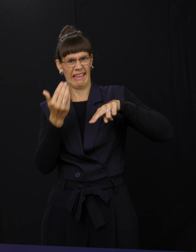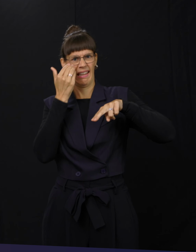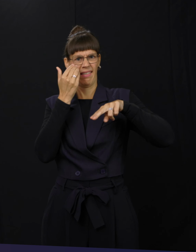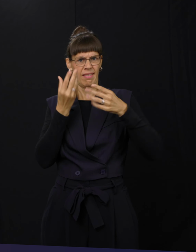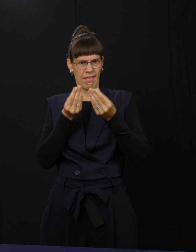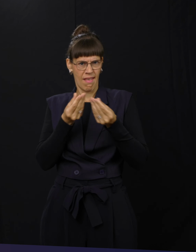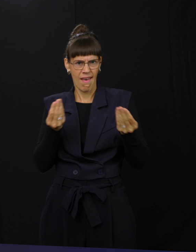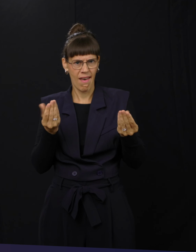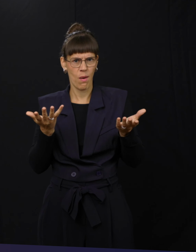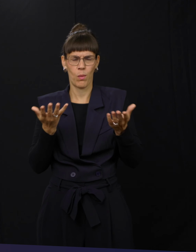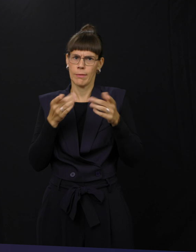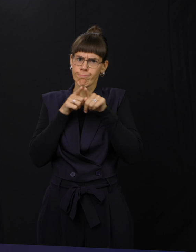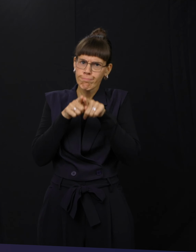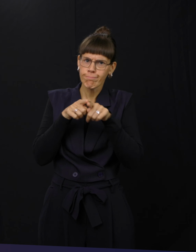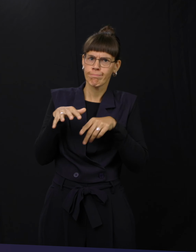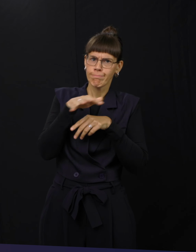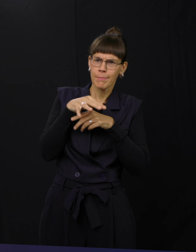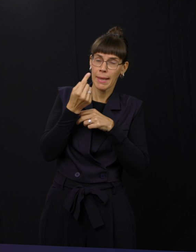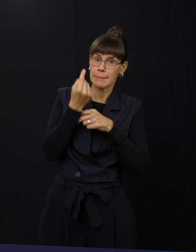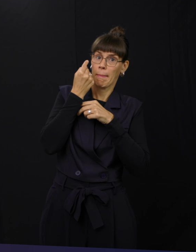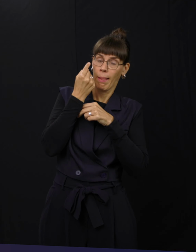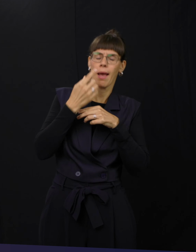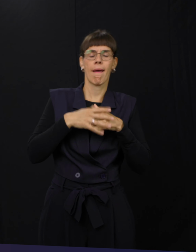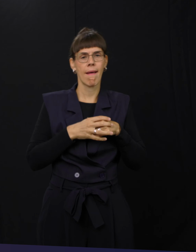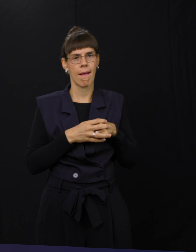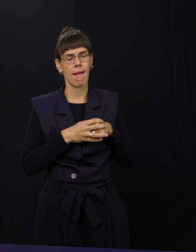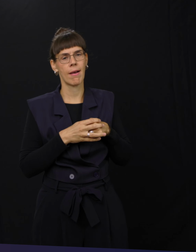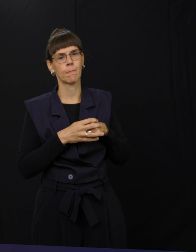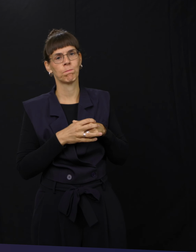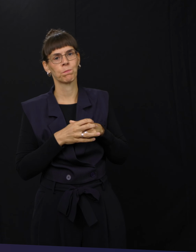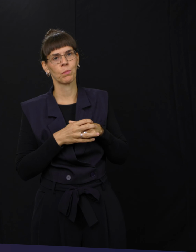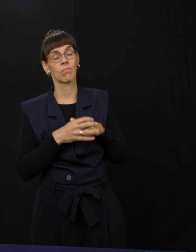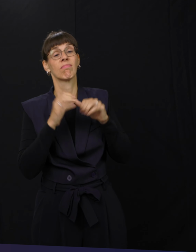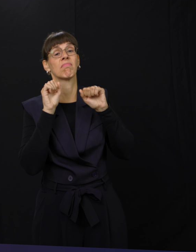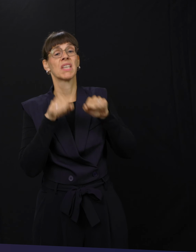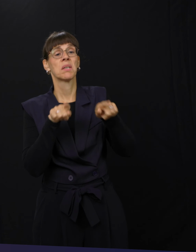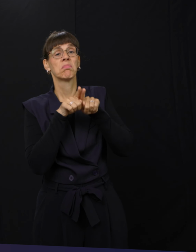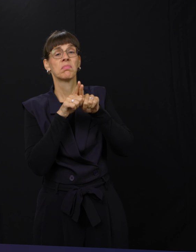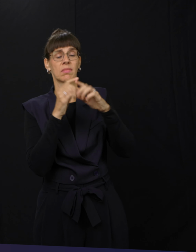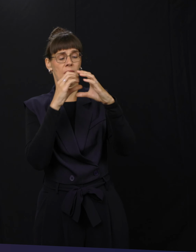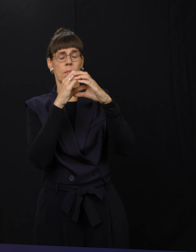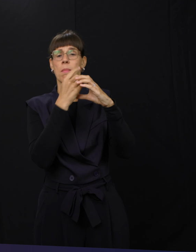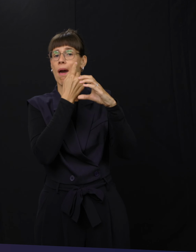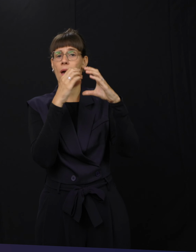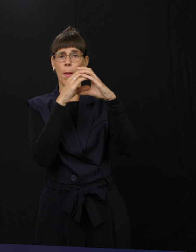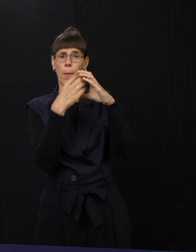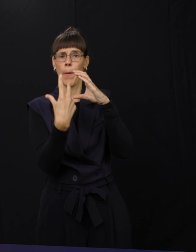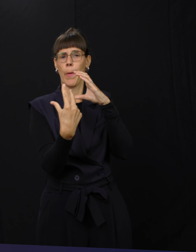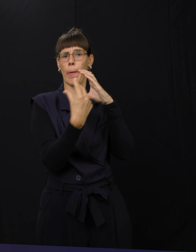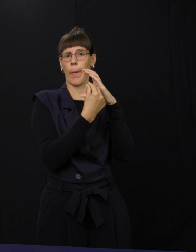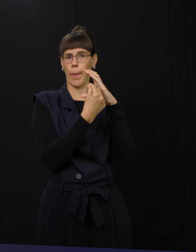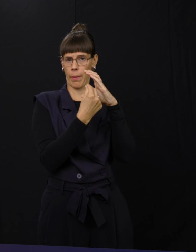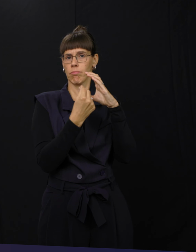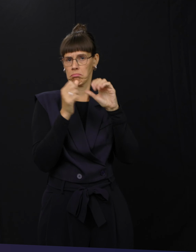right place? Yeah, that's a very good question. Patches are being delivered by an injection in the eyeball.